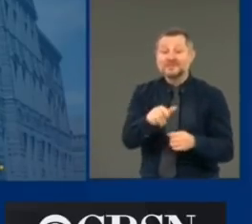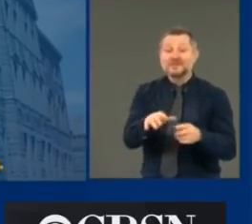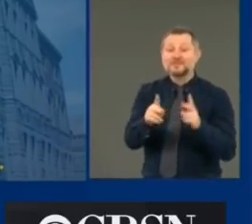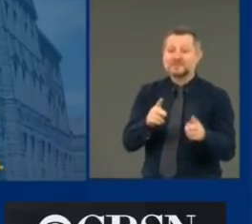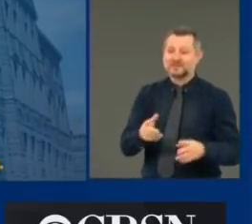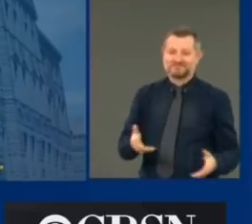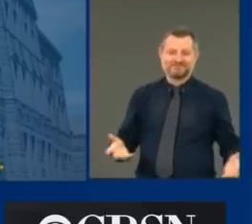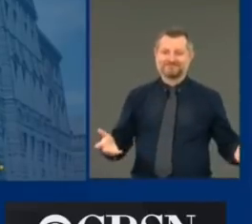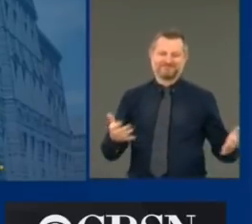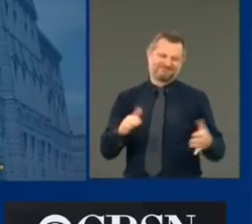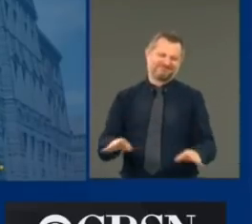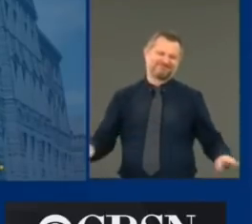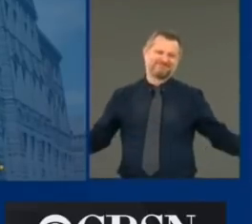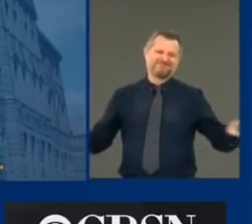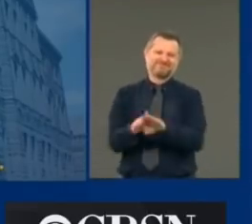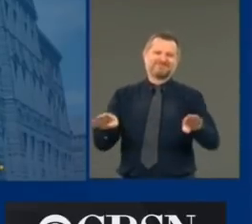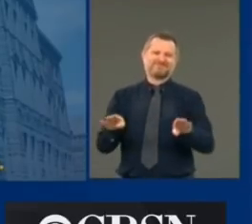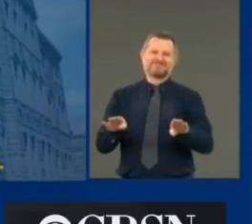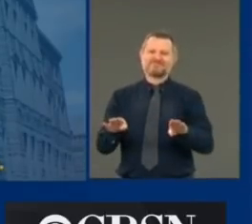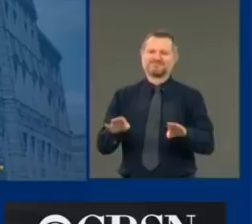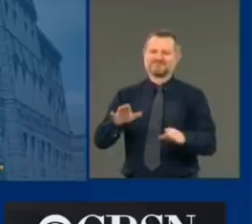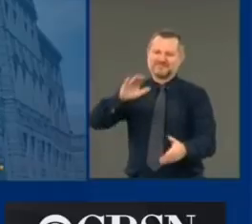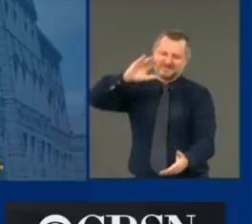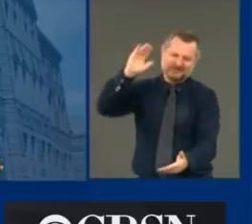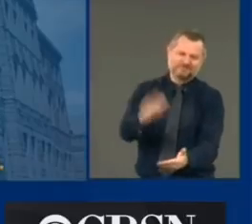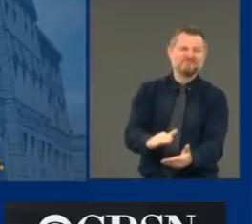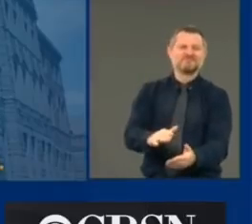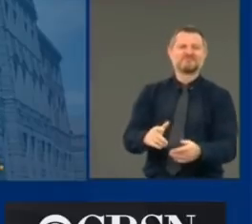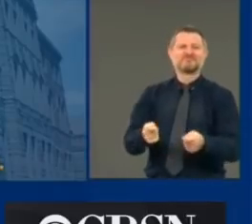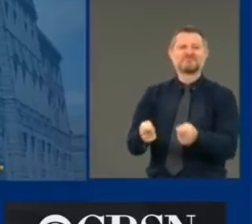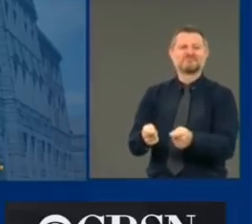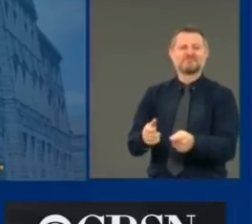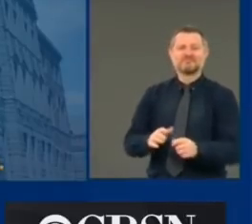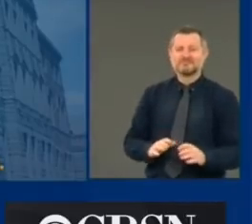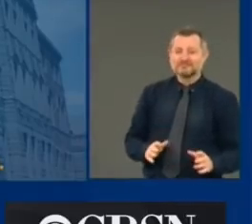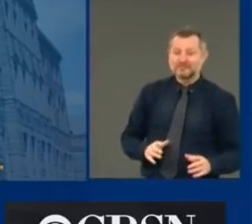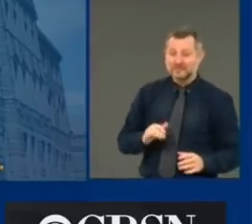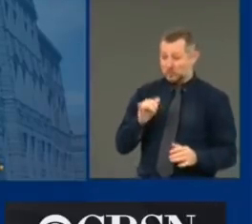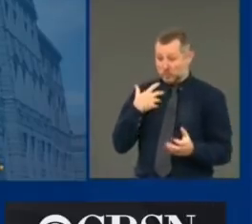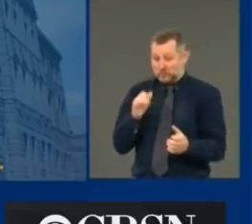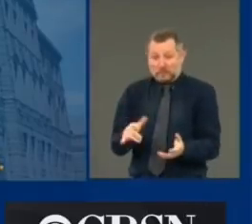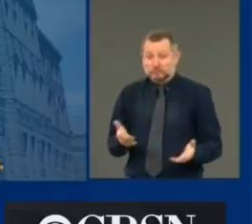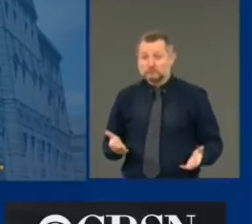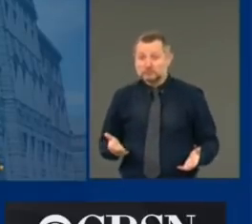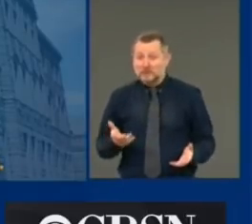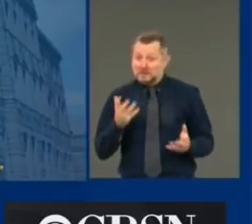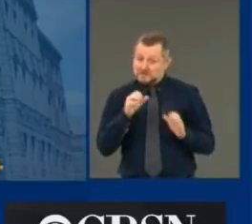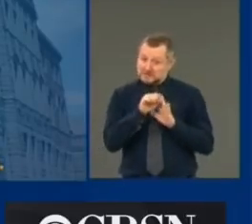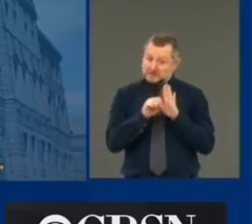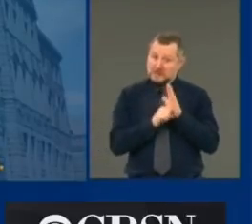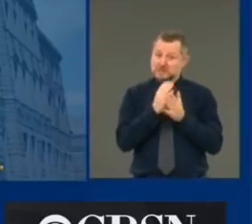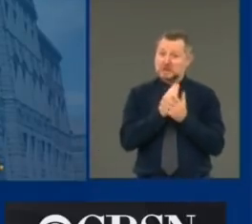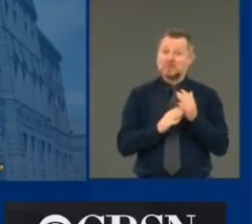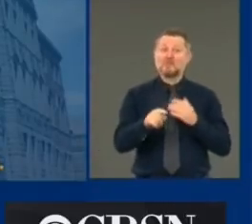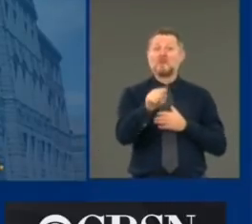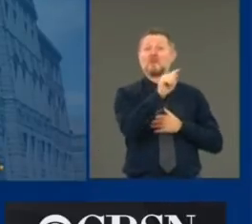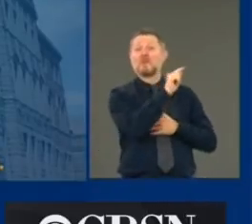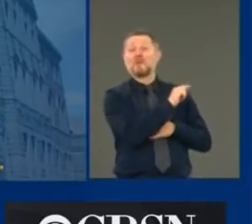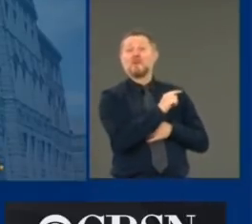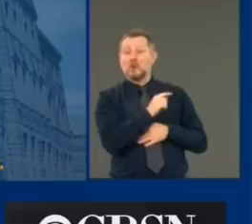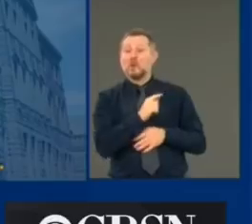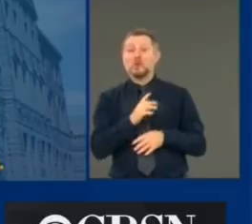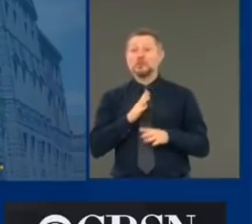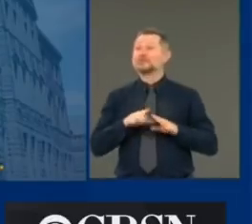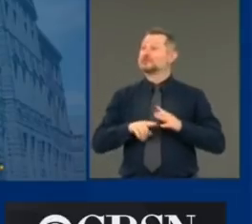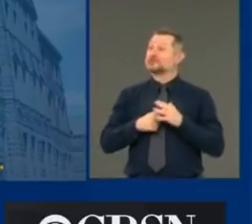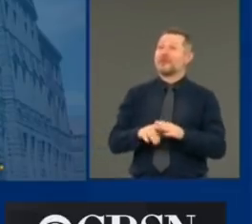why they have to slow or stop the reopening. You have some states that are now stopping